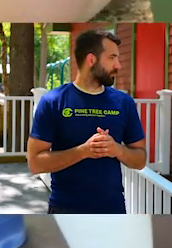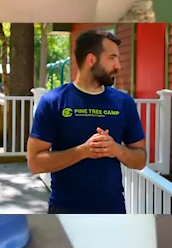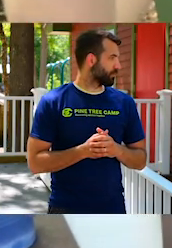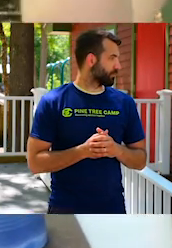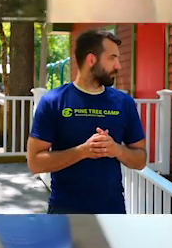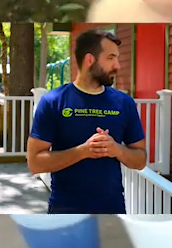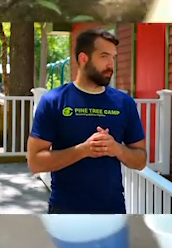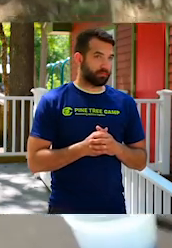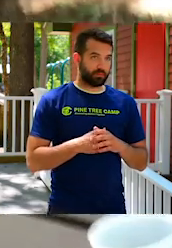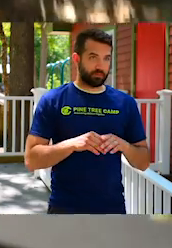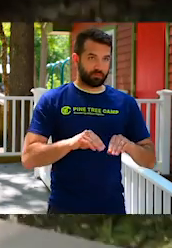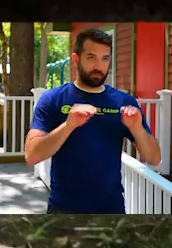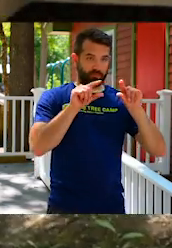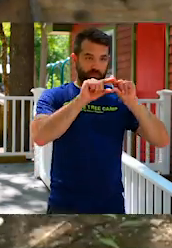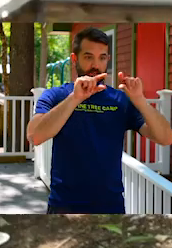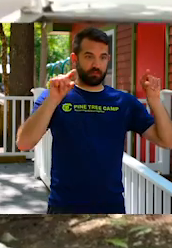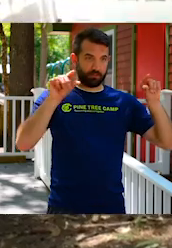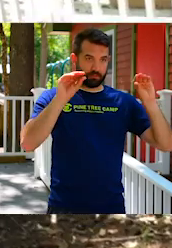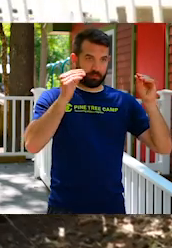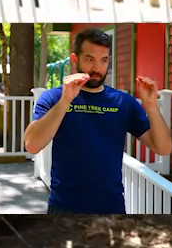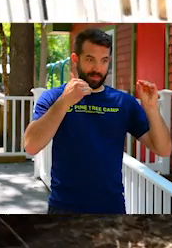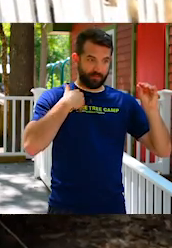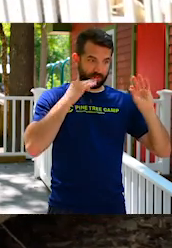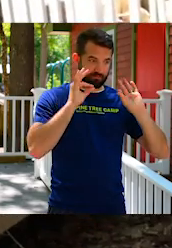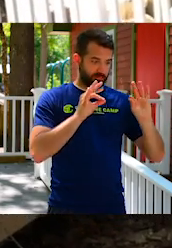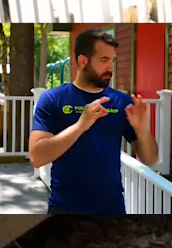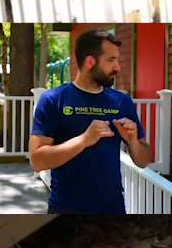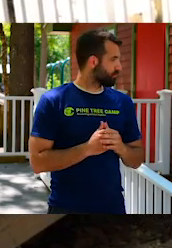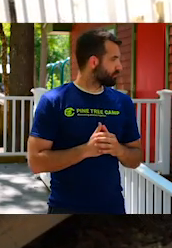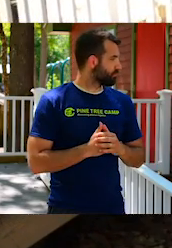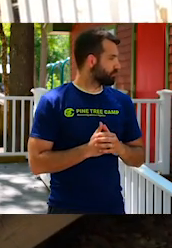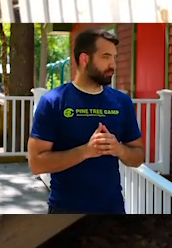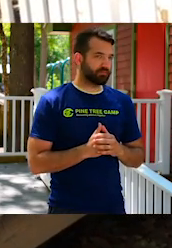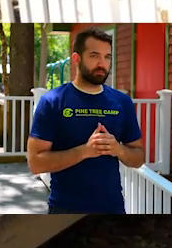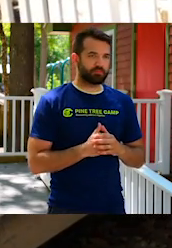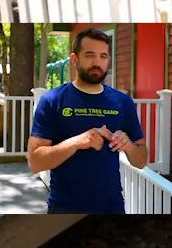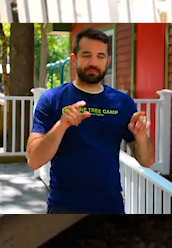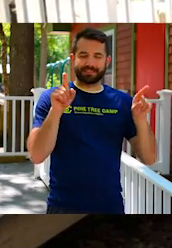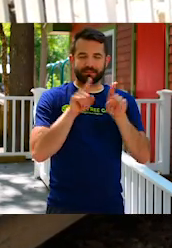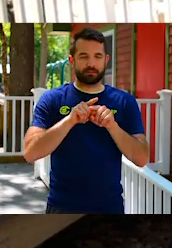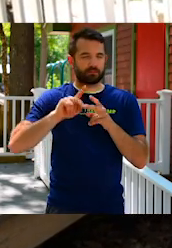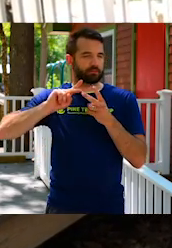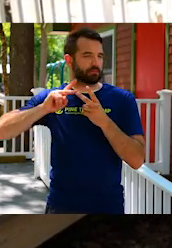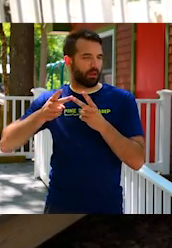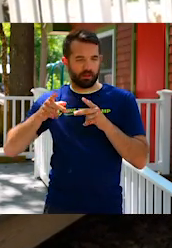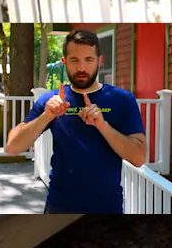Until you have a strip like this. The next one.